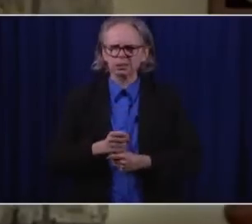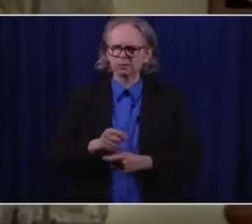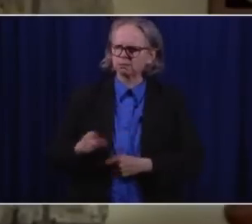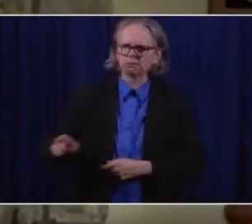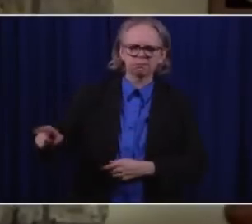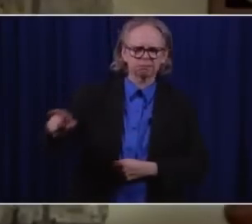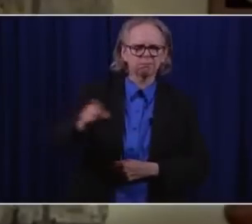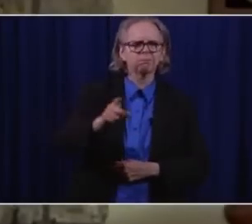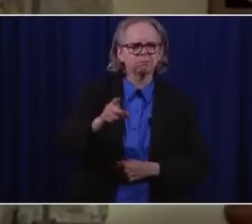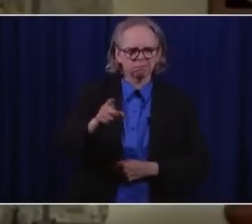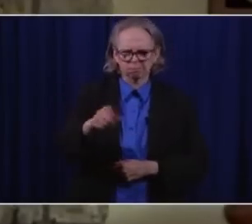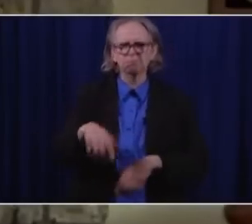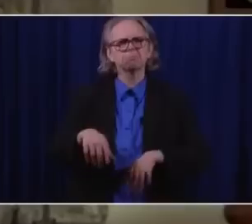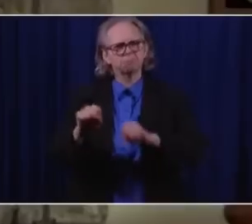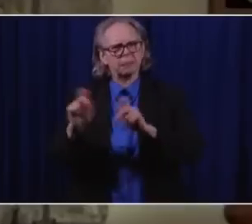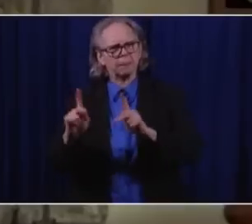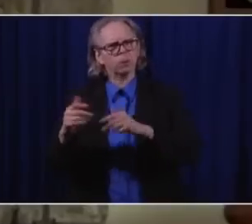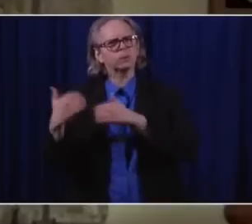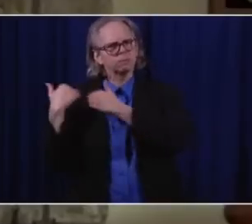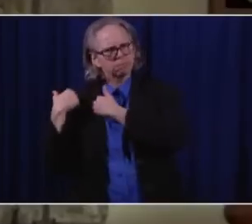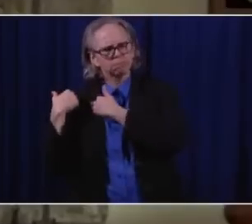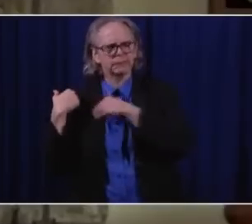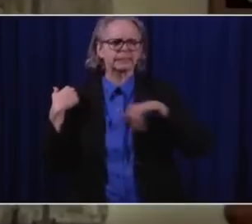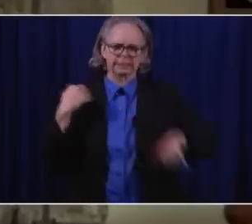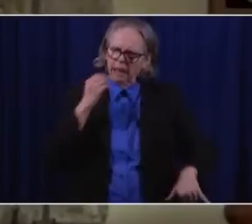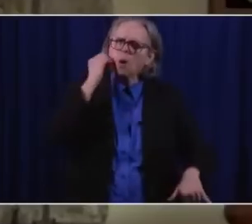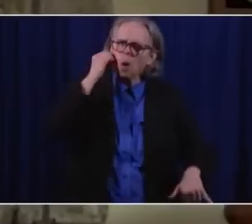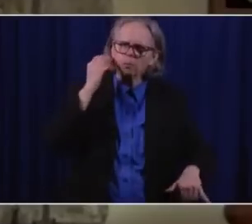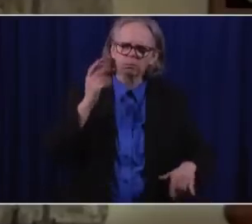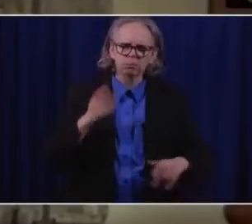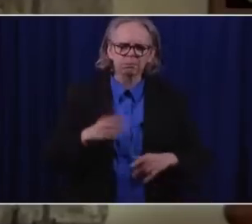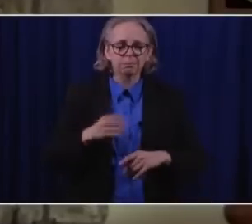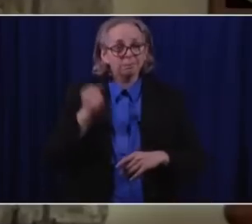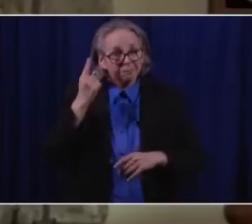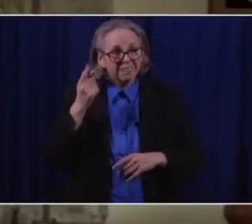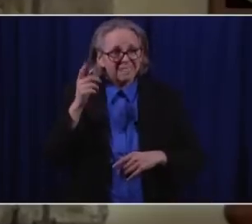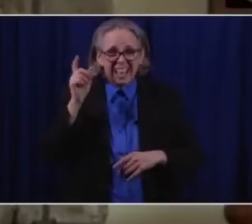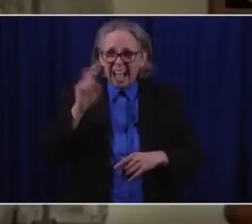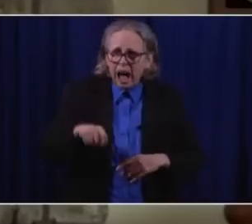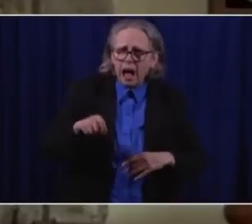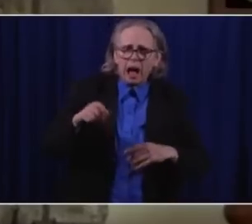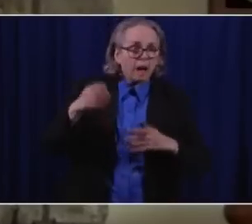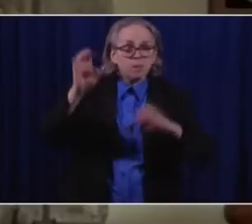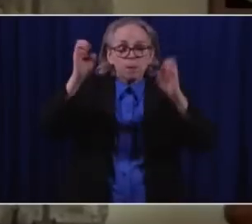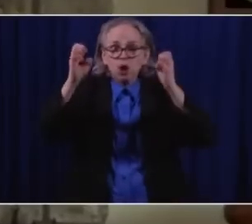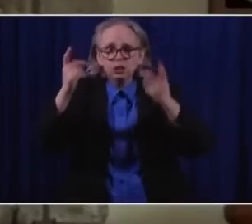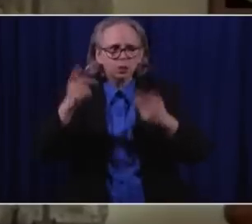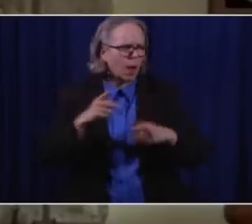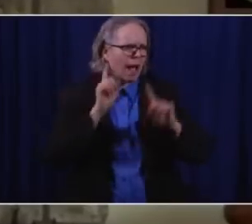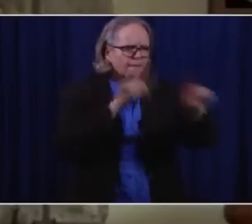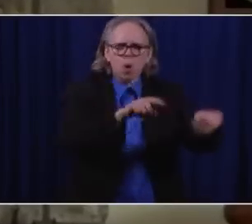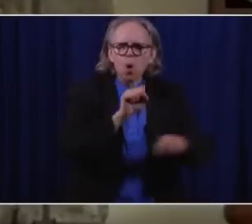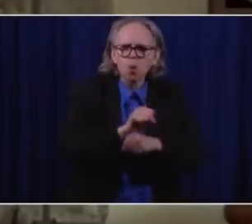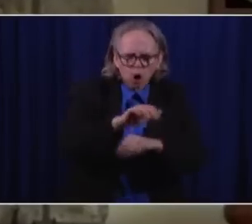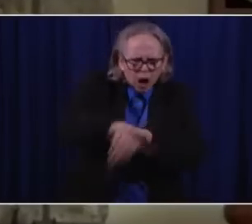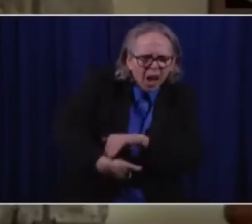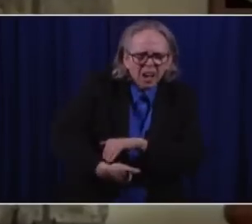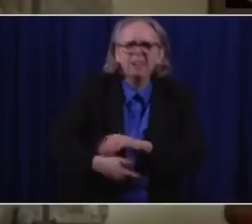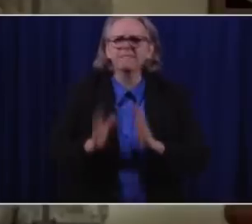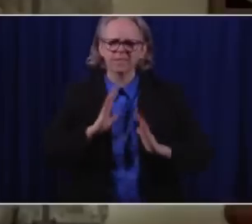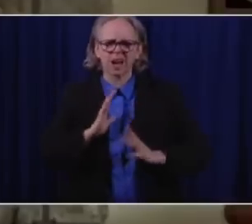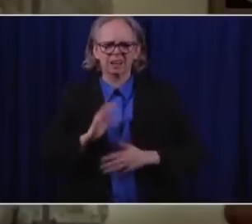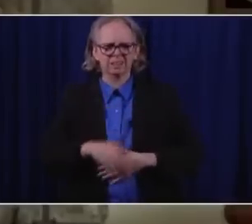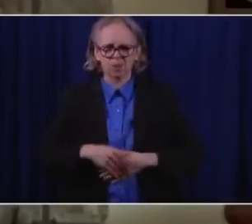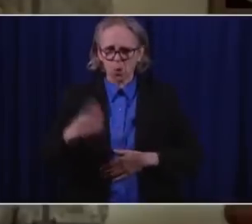out after 10 o'clock unless they need to be out, unless there's an emergency going on. As far as your specific question in regard to pulling someone over, we